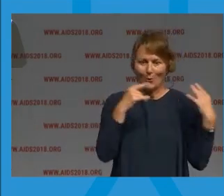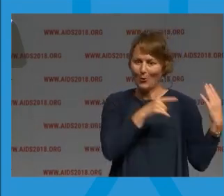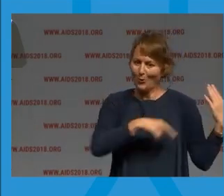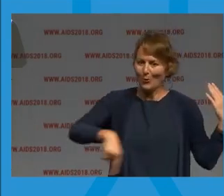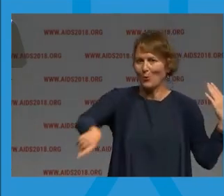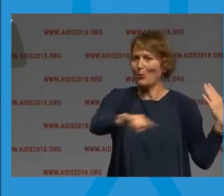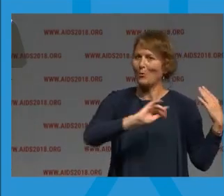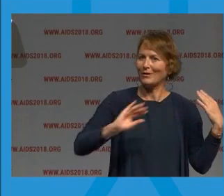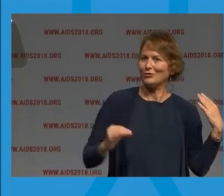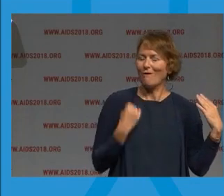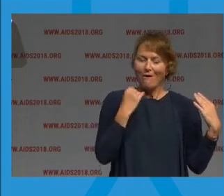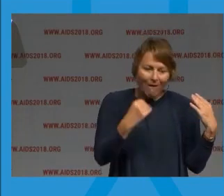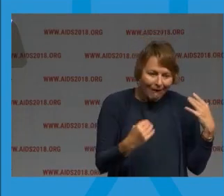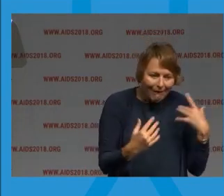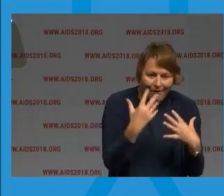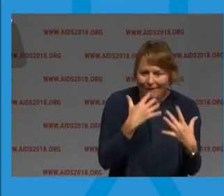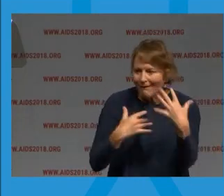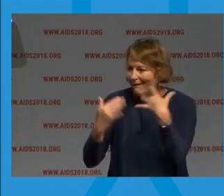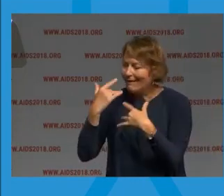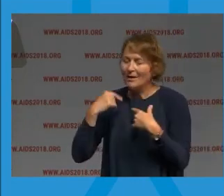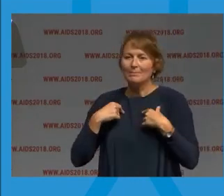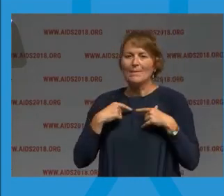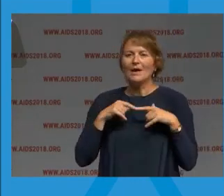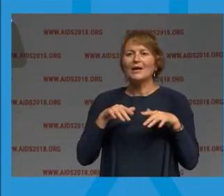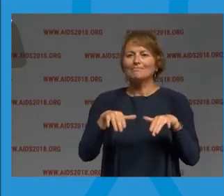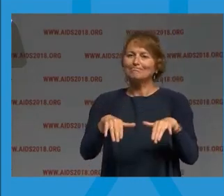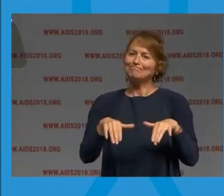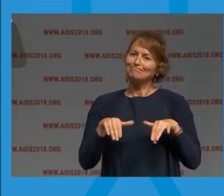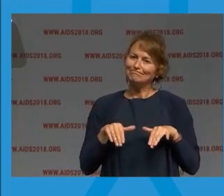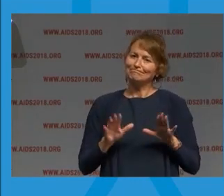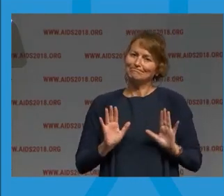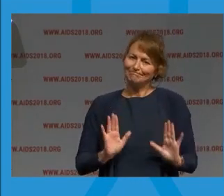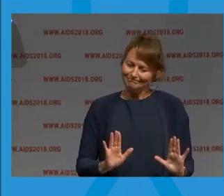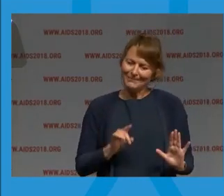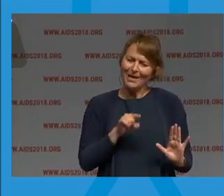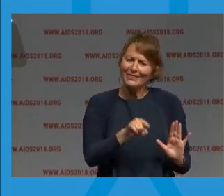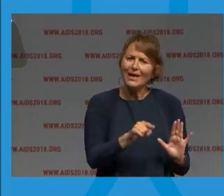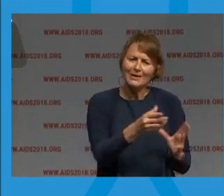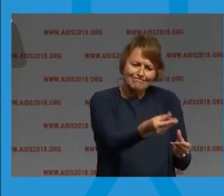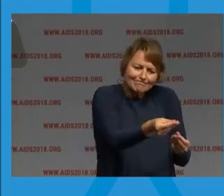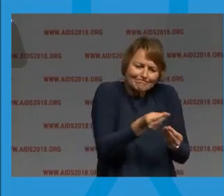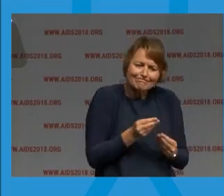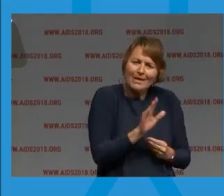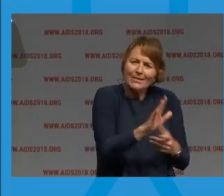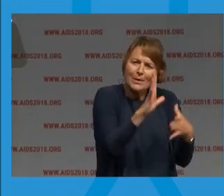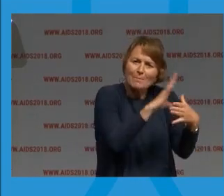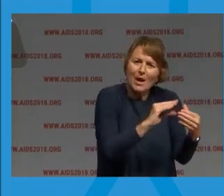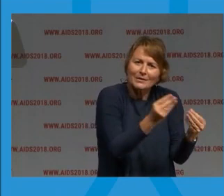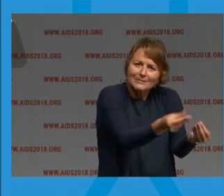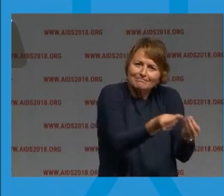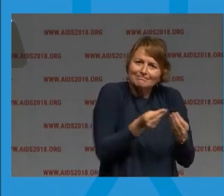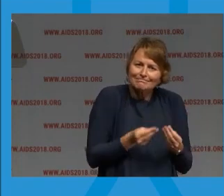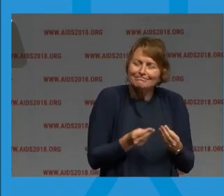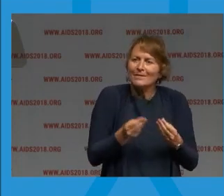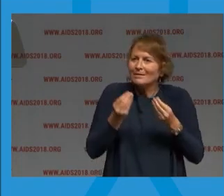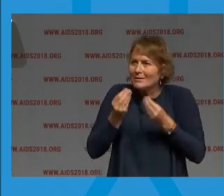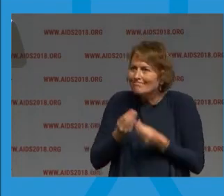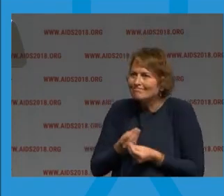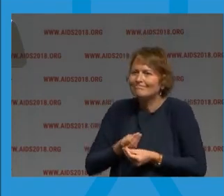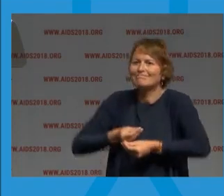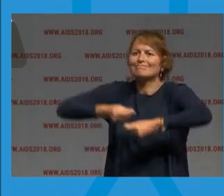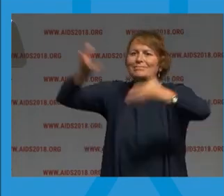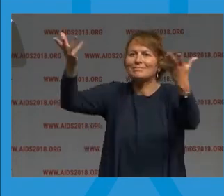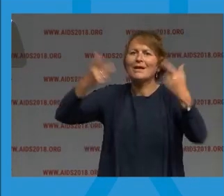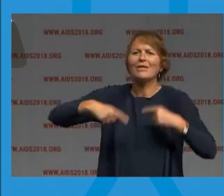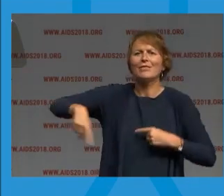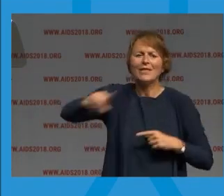people. And today I am humbly acting as their messenger, sharing their passion and amplifying